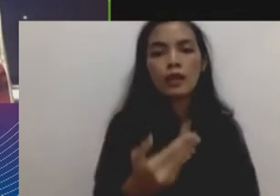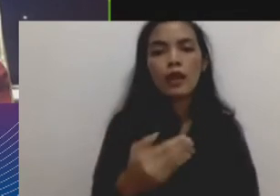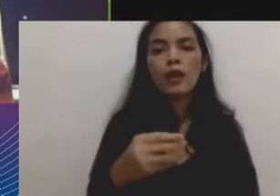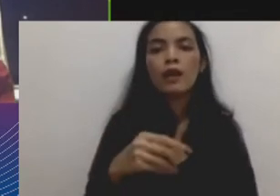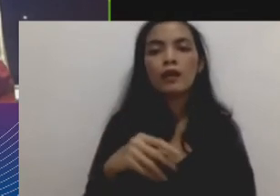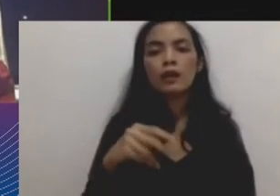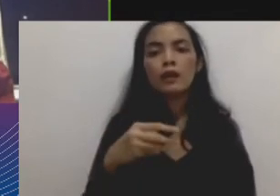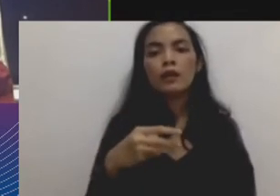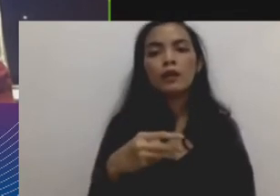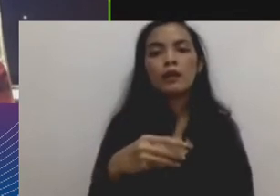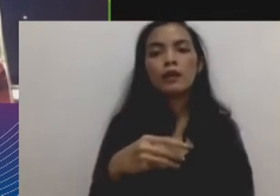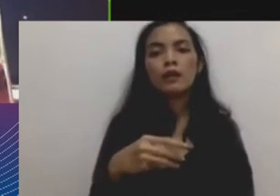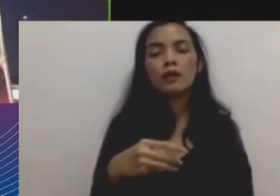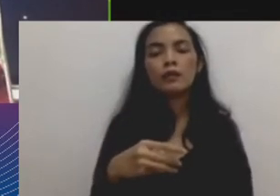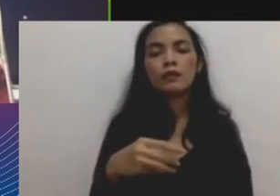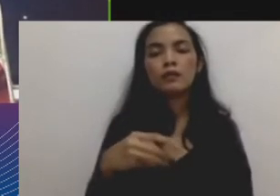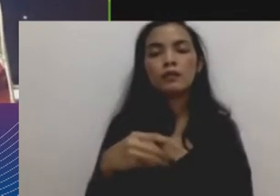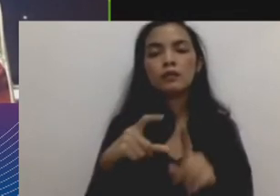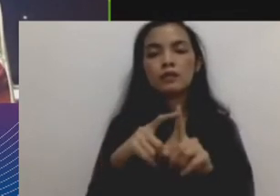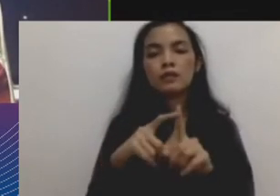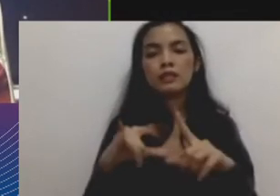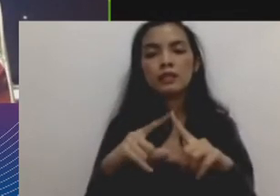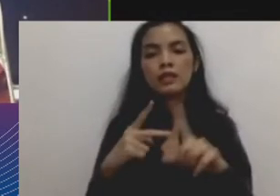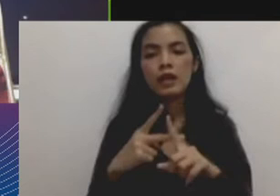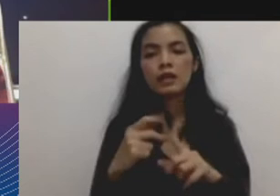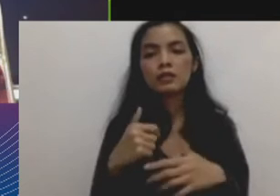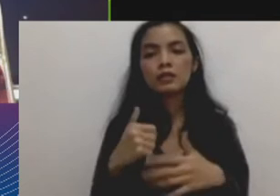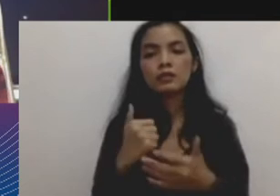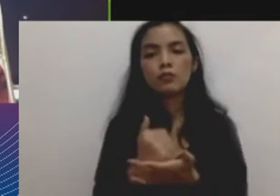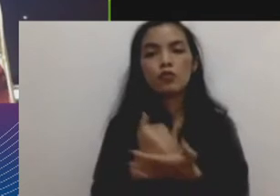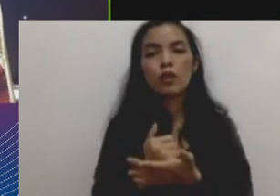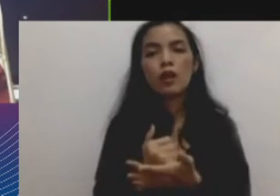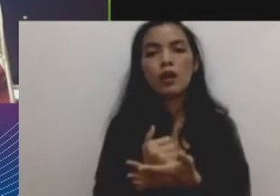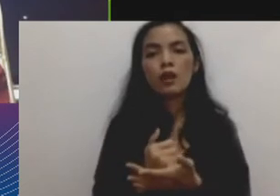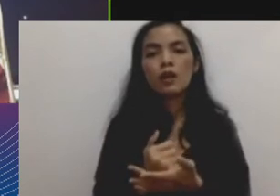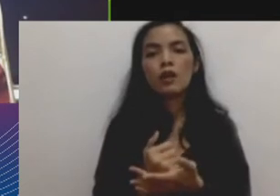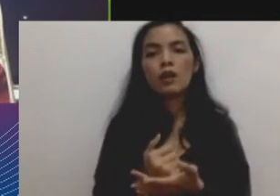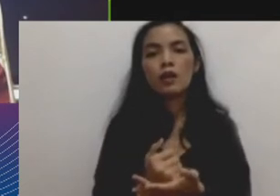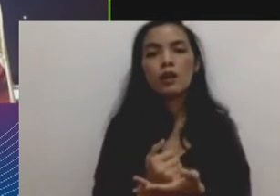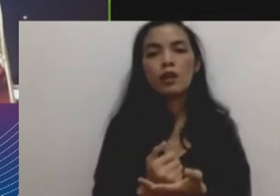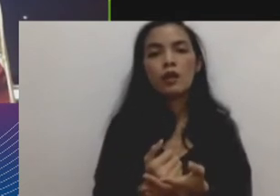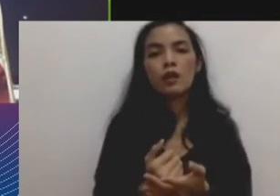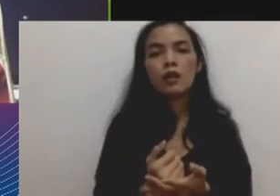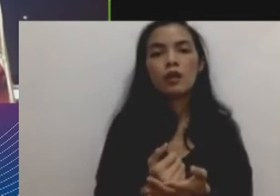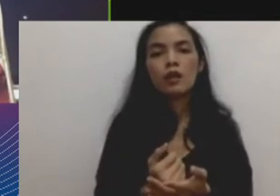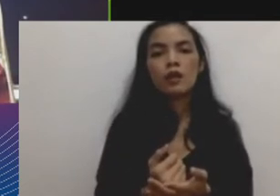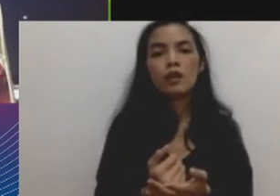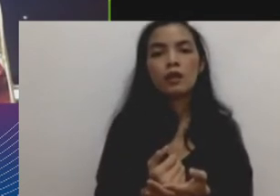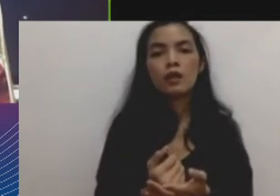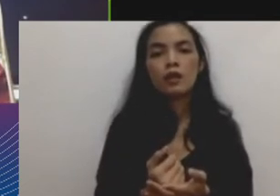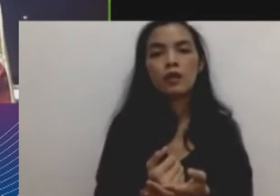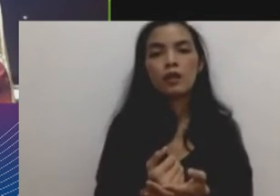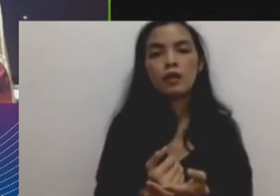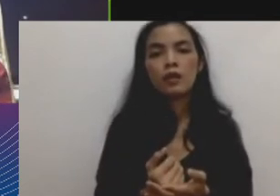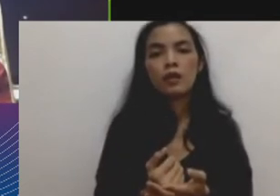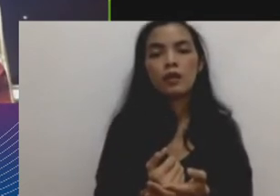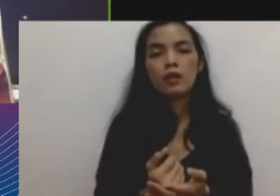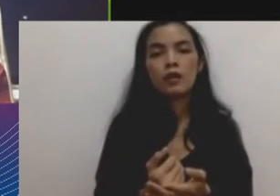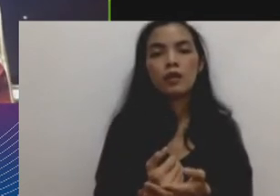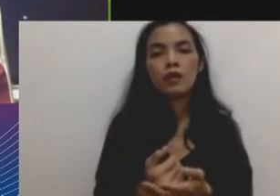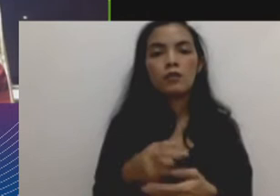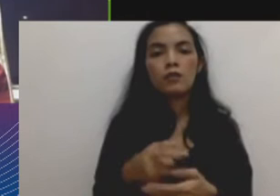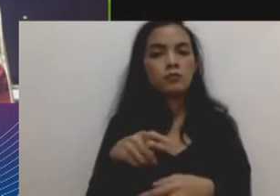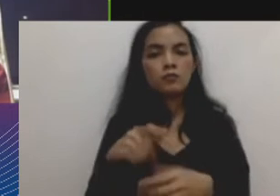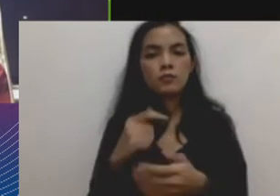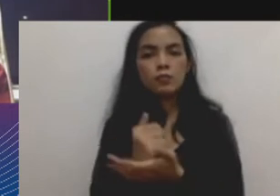Dia. What are the steps to take for women caucus to encourage the parliament to pass the bill? Apa yang perlu